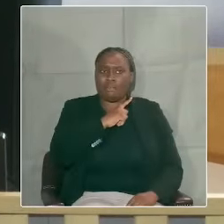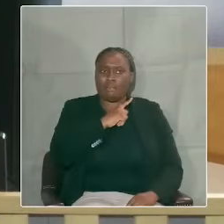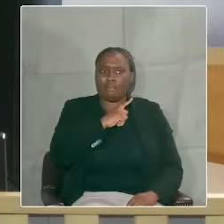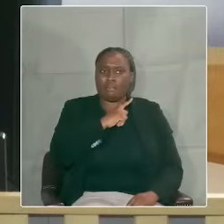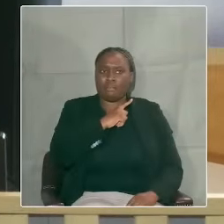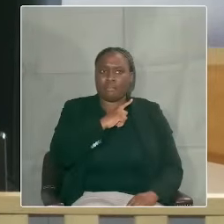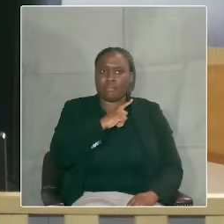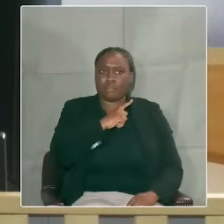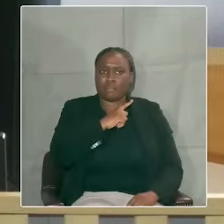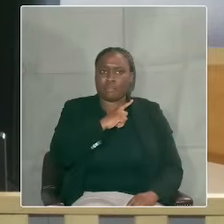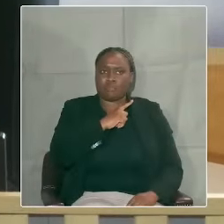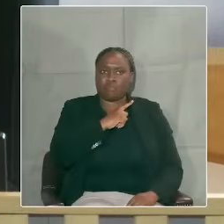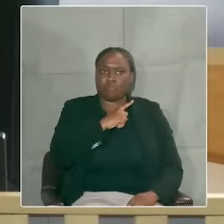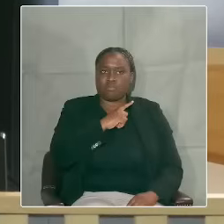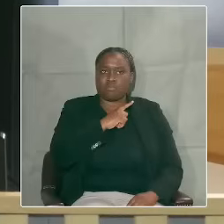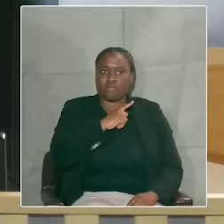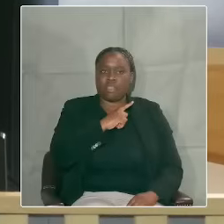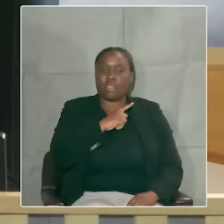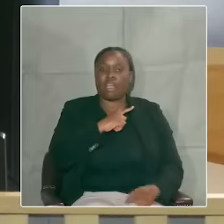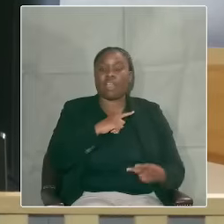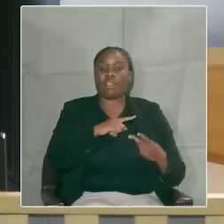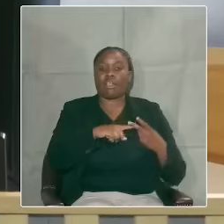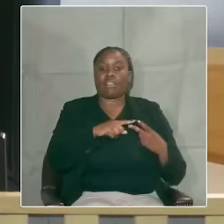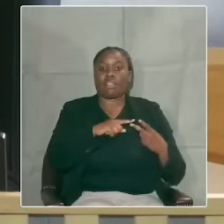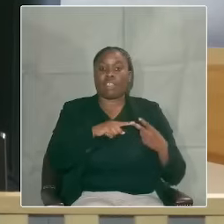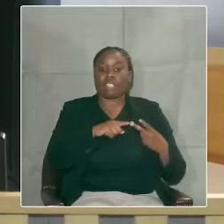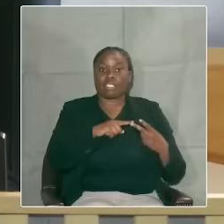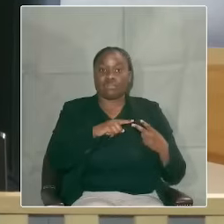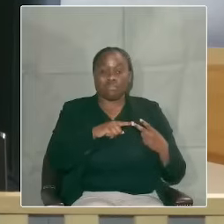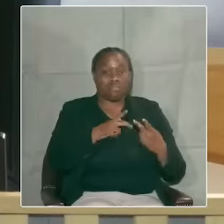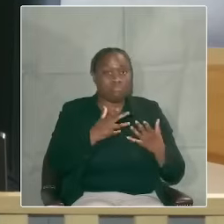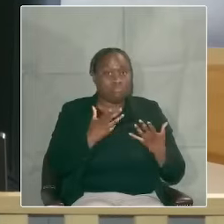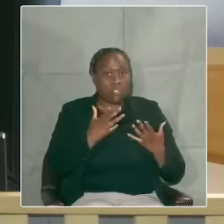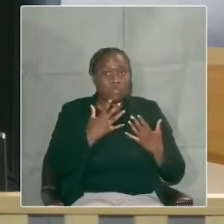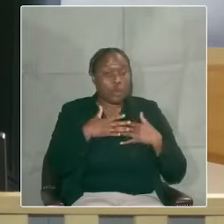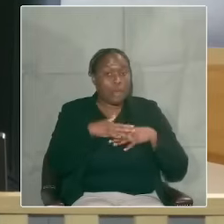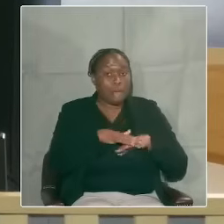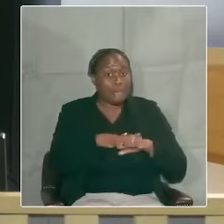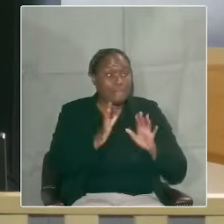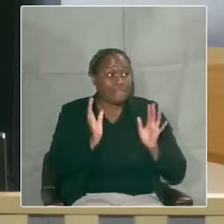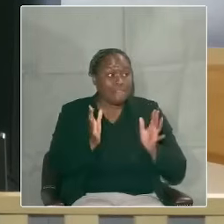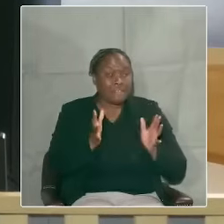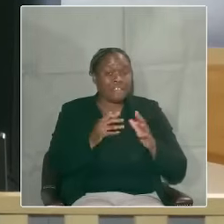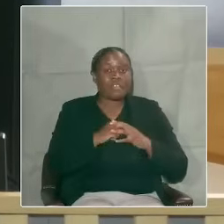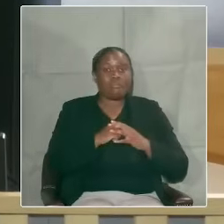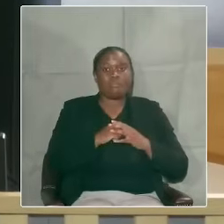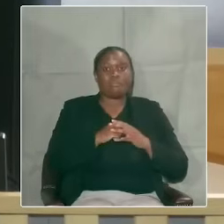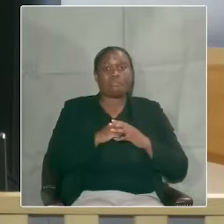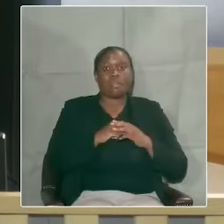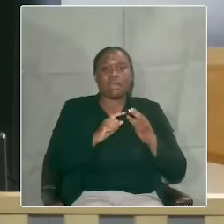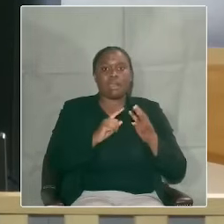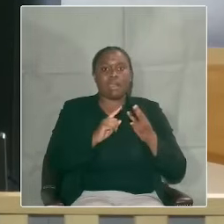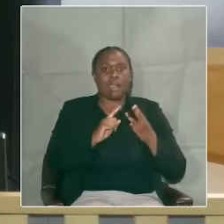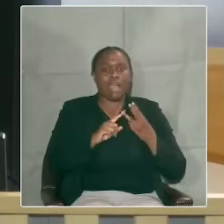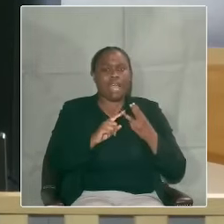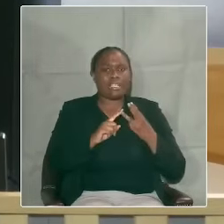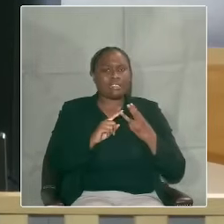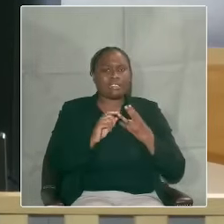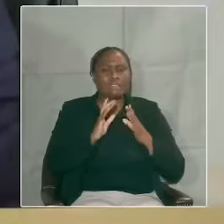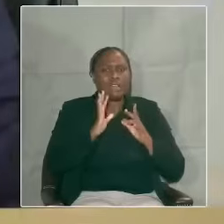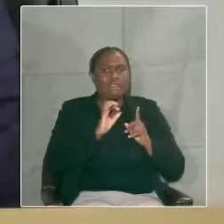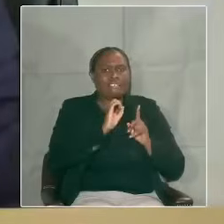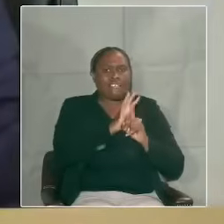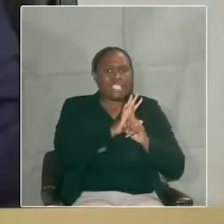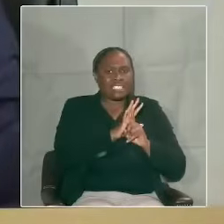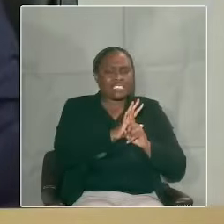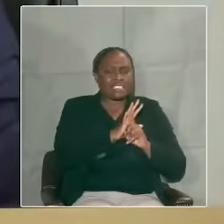whether that had any consequence? Well, whether you implemented it and what consequence, if any, did that have on